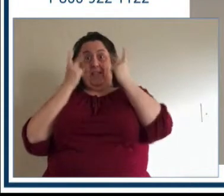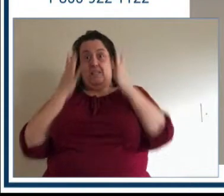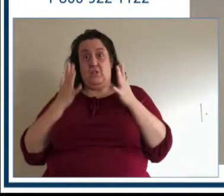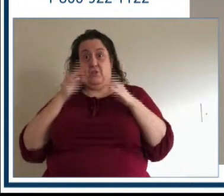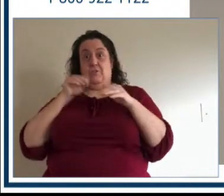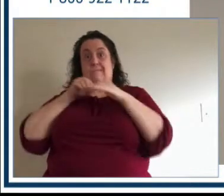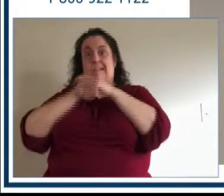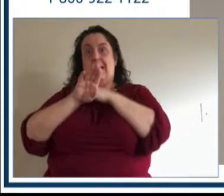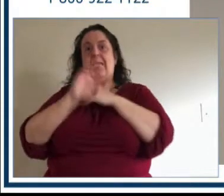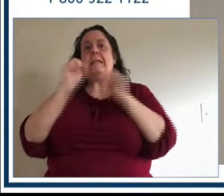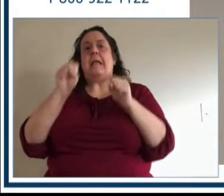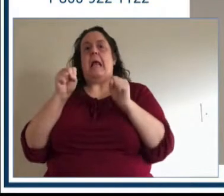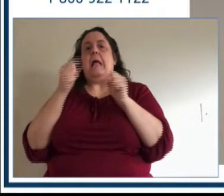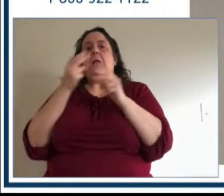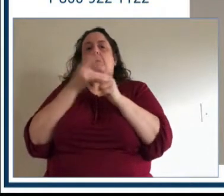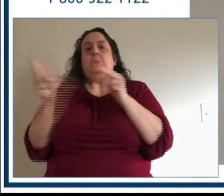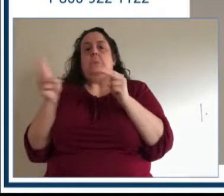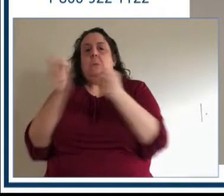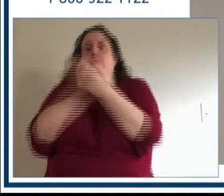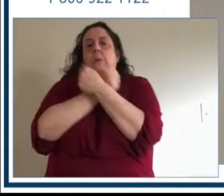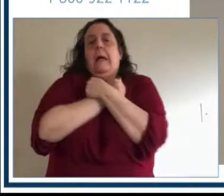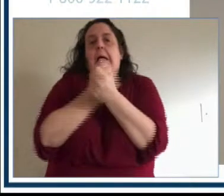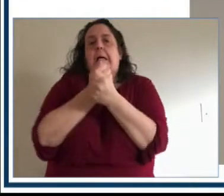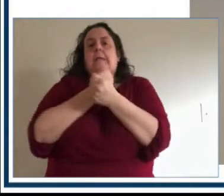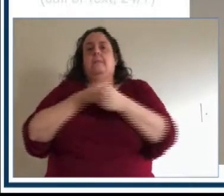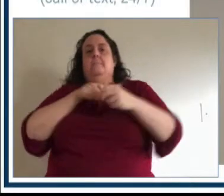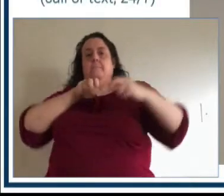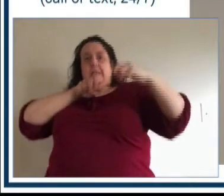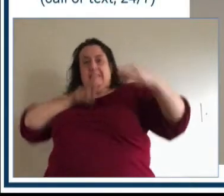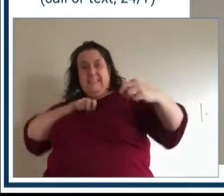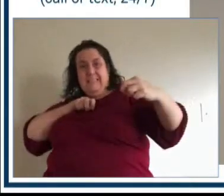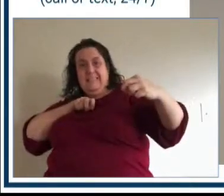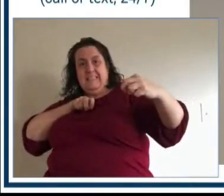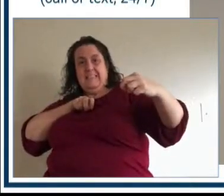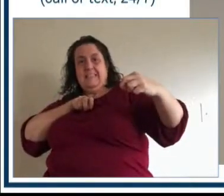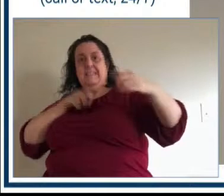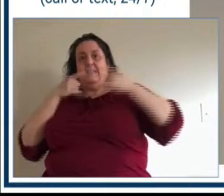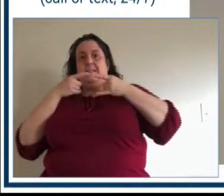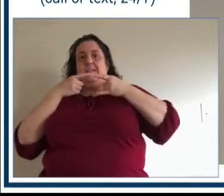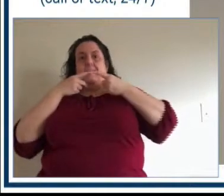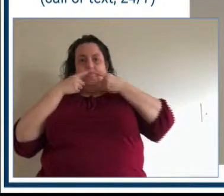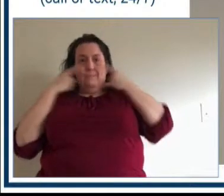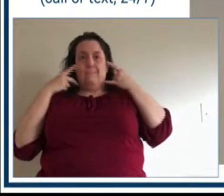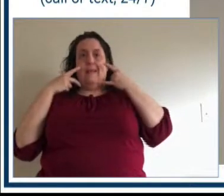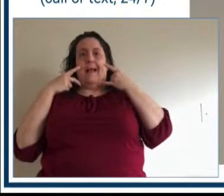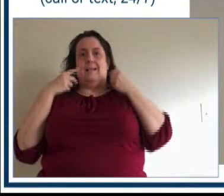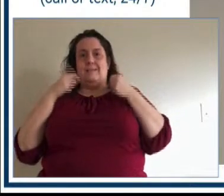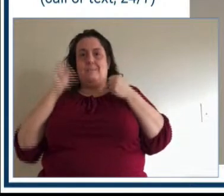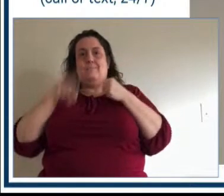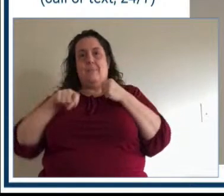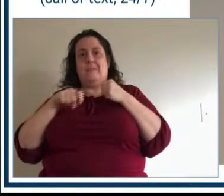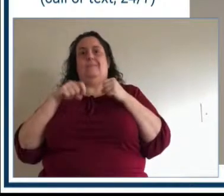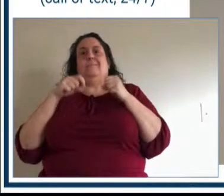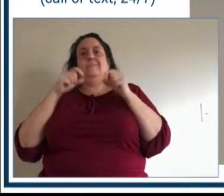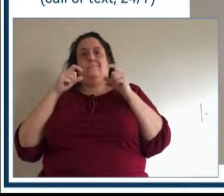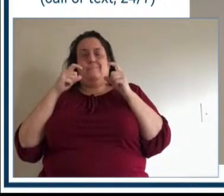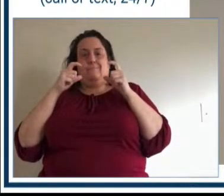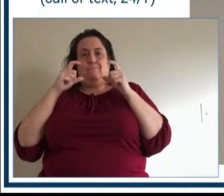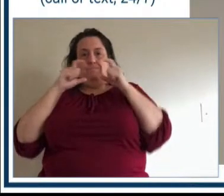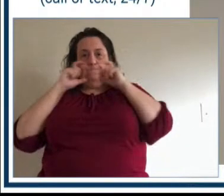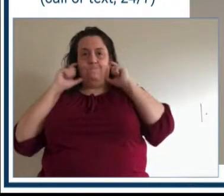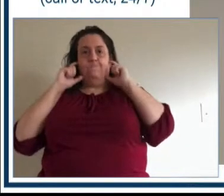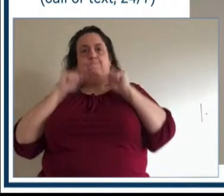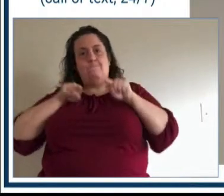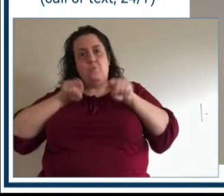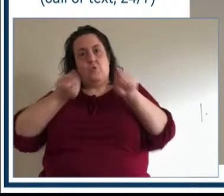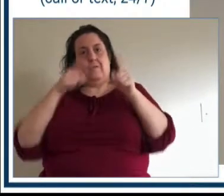but then the remainder of their visit will need to be distanced, and masks need to be worn throughout. We'll also be limiting